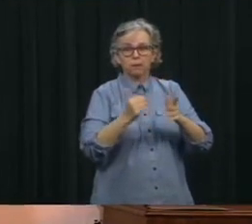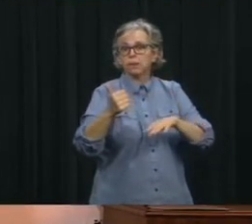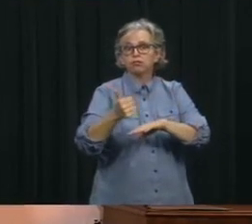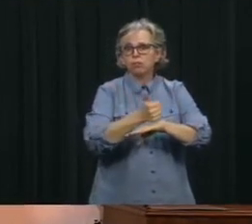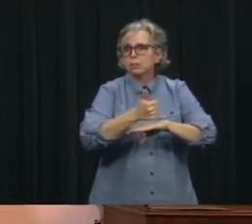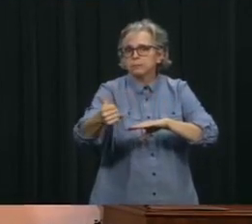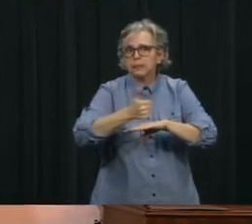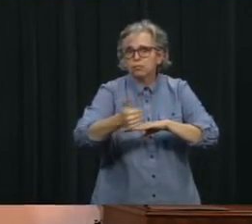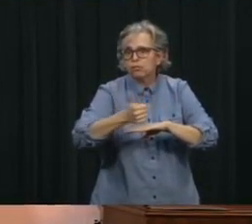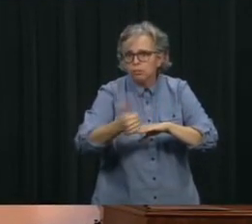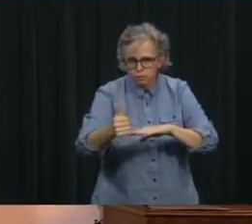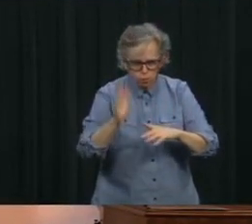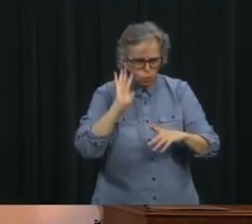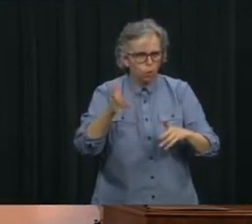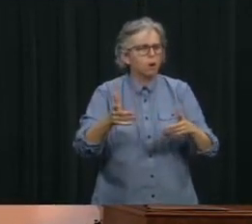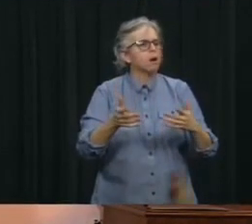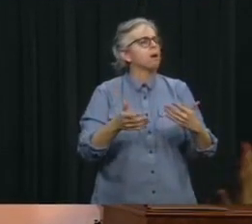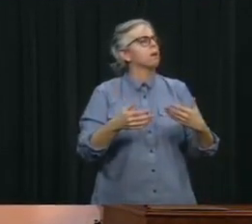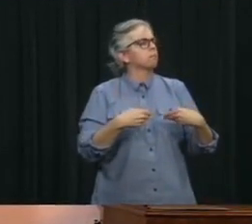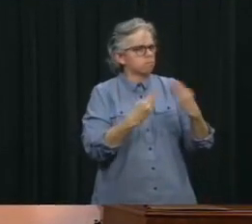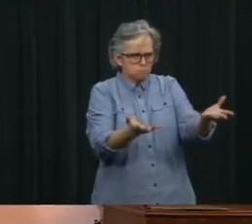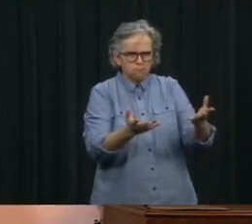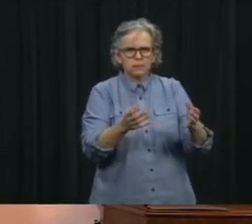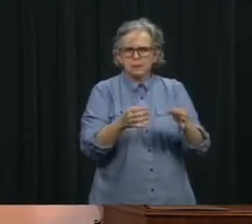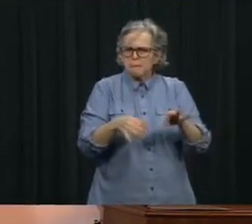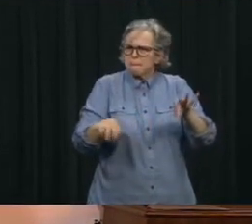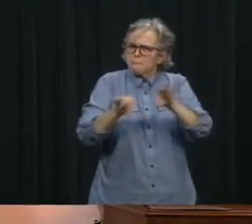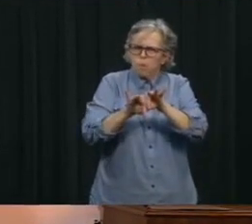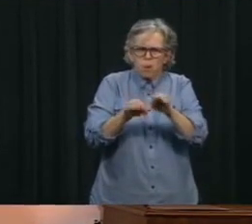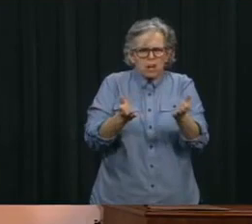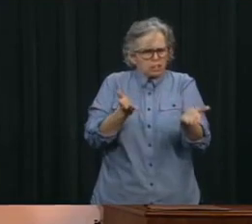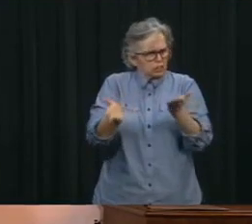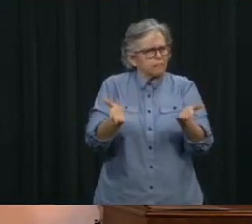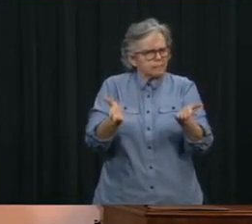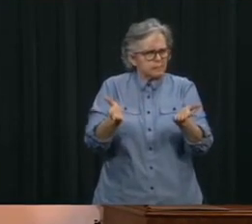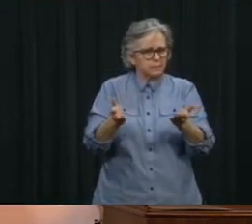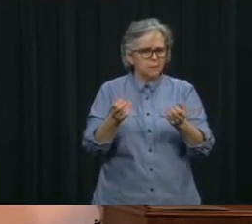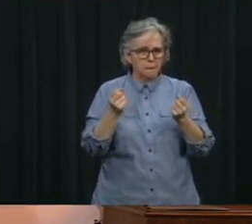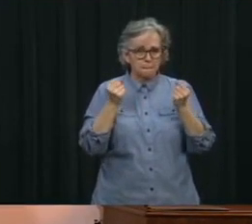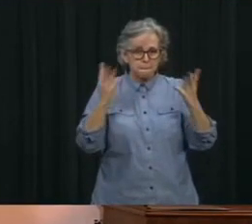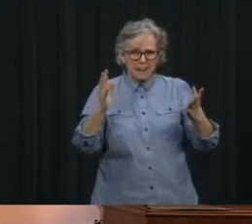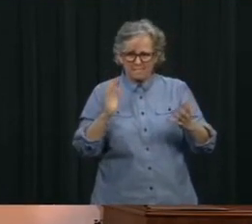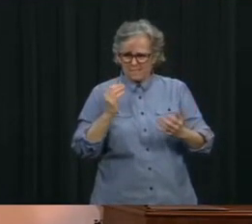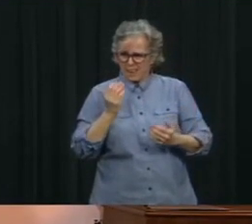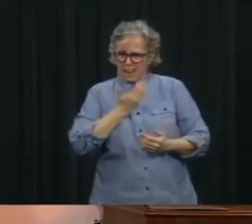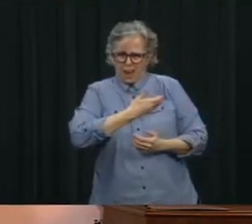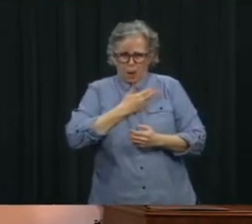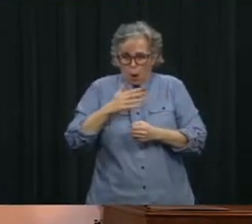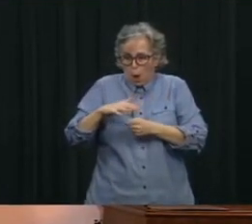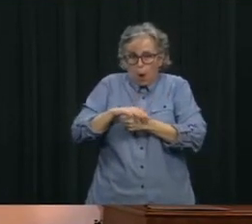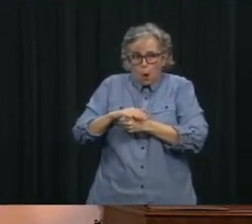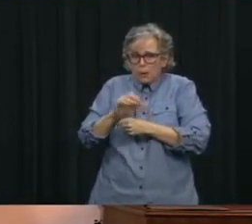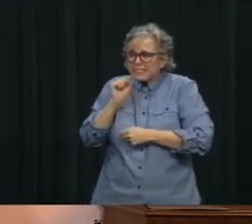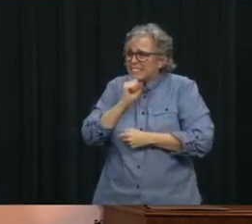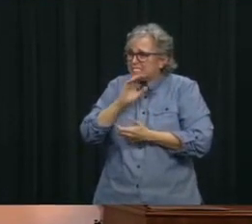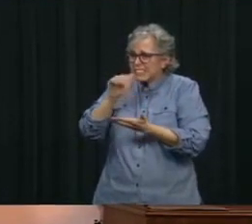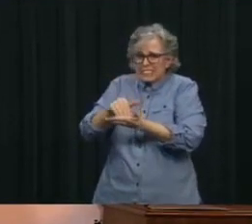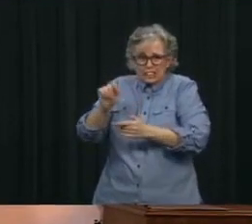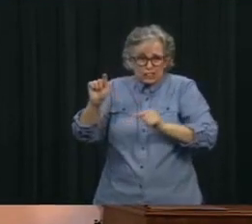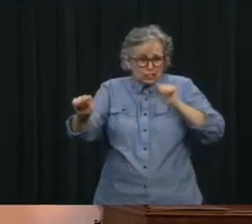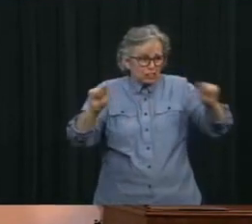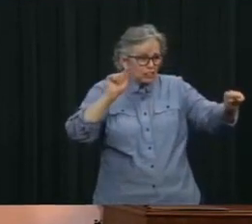very important. I know in many of our local senior citizen centers that I'm familiar with in Greene